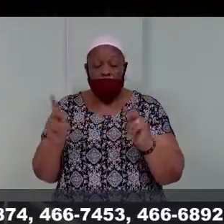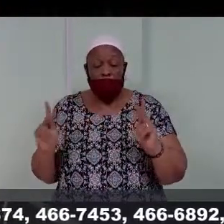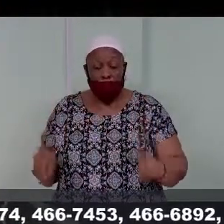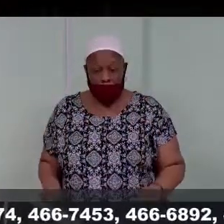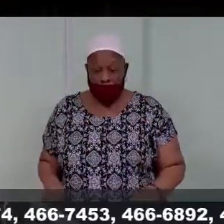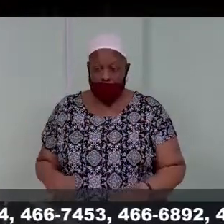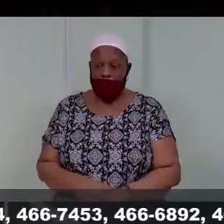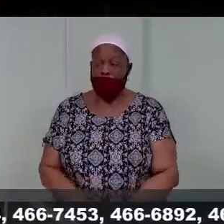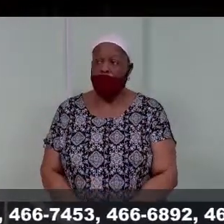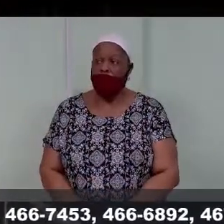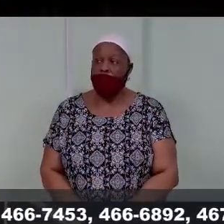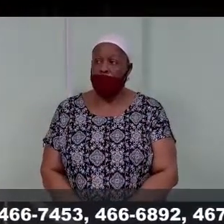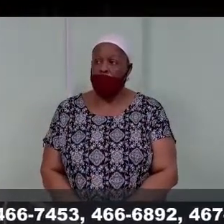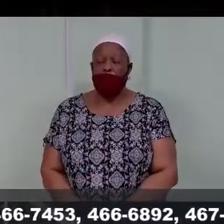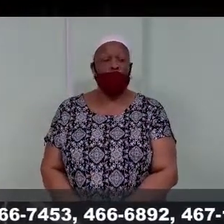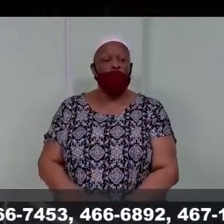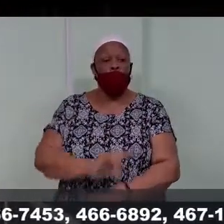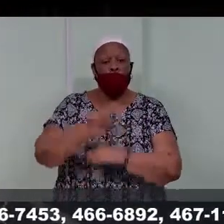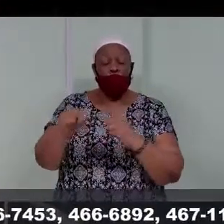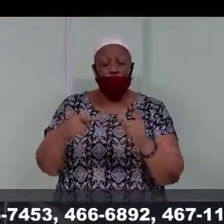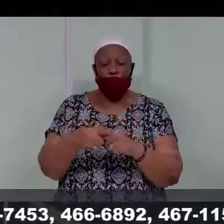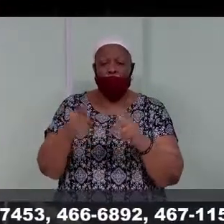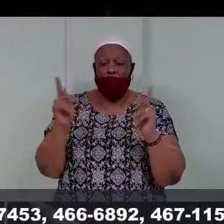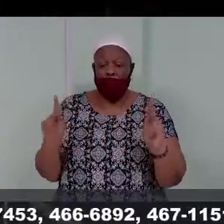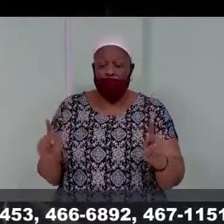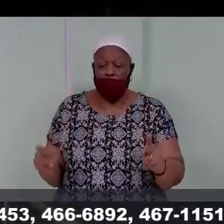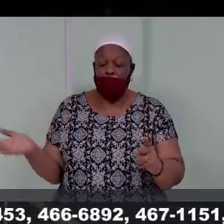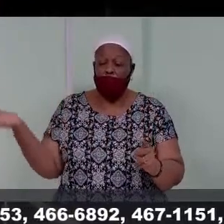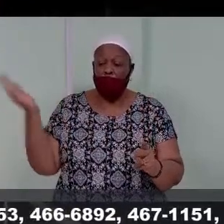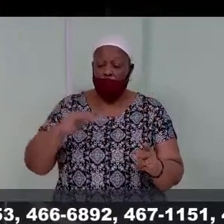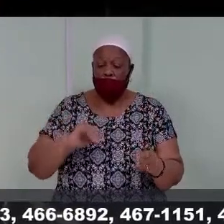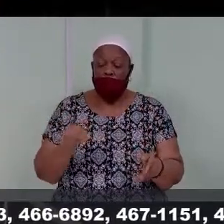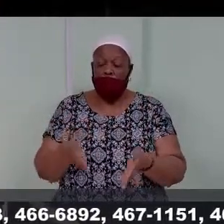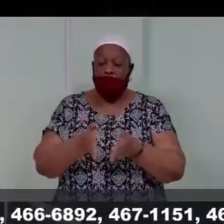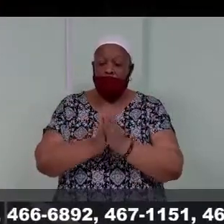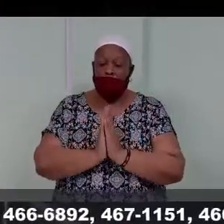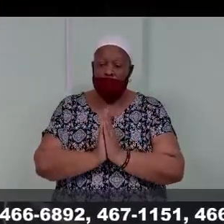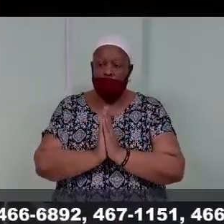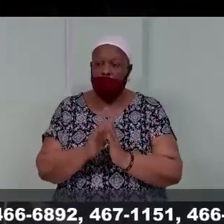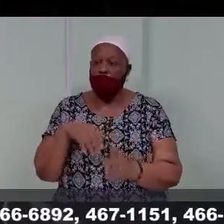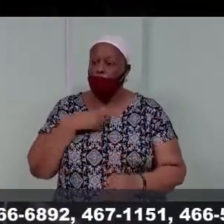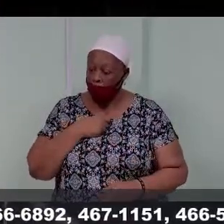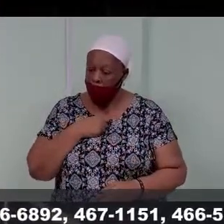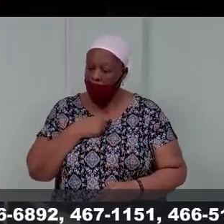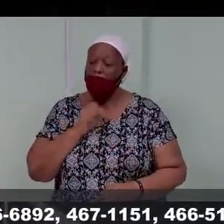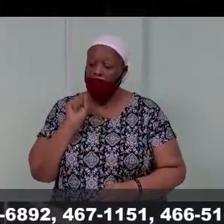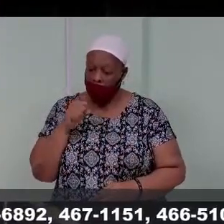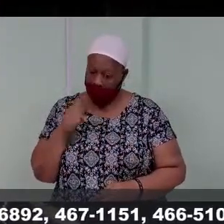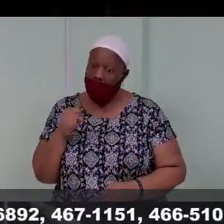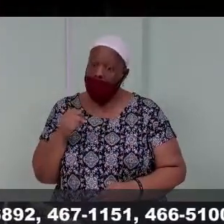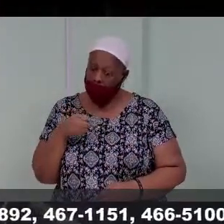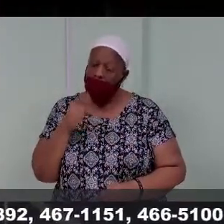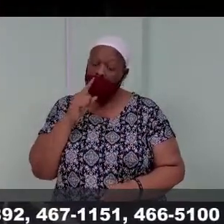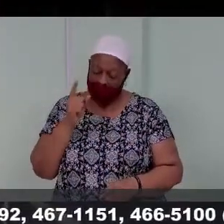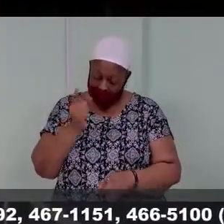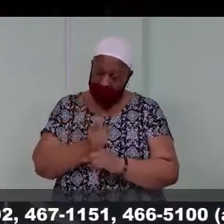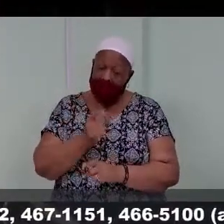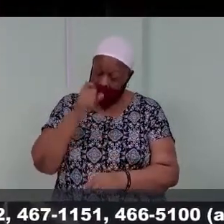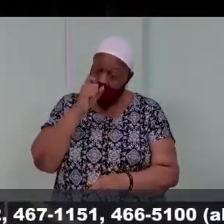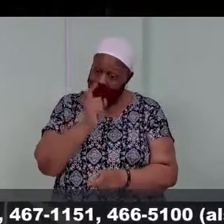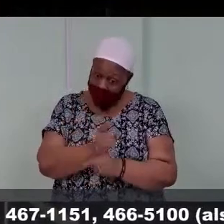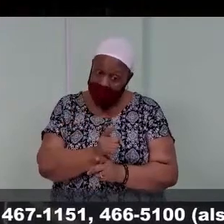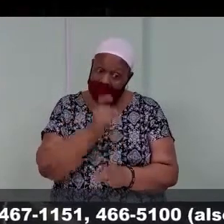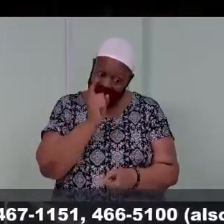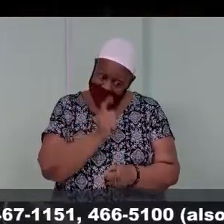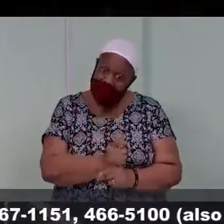the organizers come before the task force, they come and they agree to stick to certain protocols and